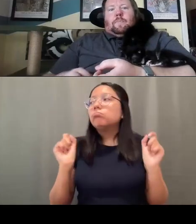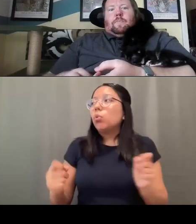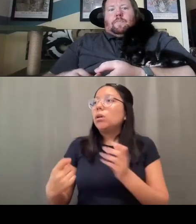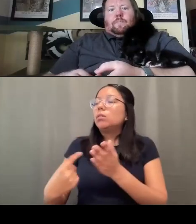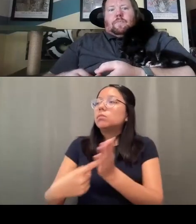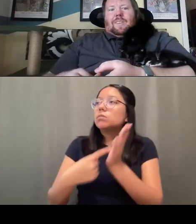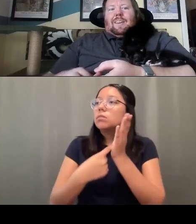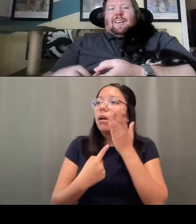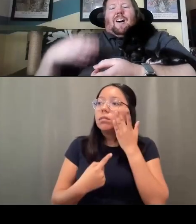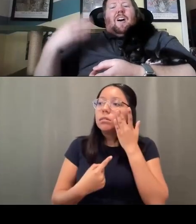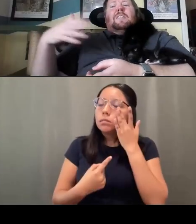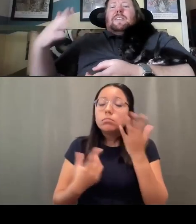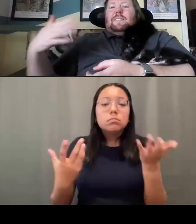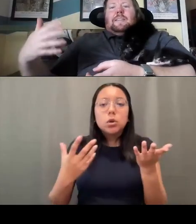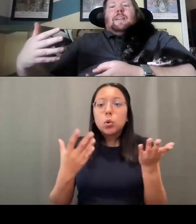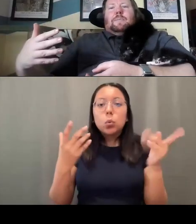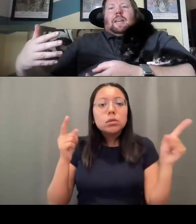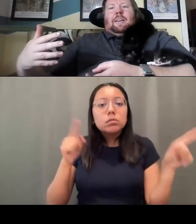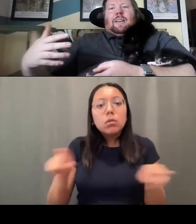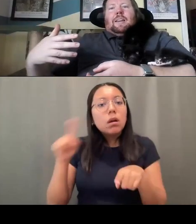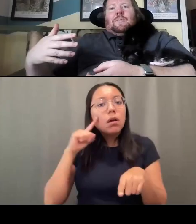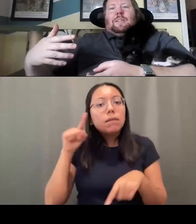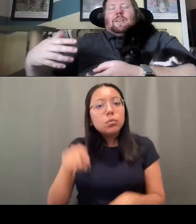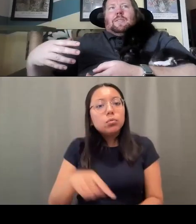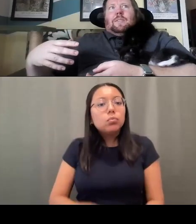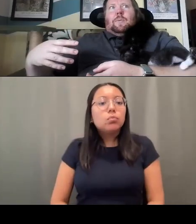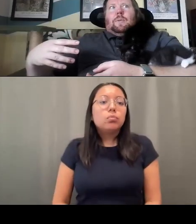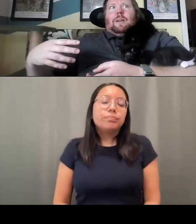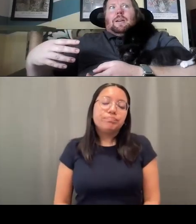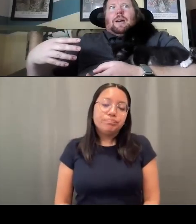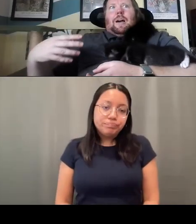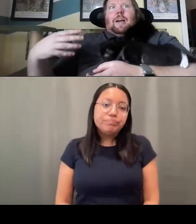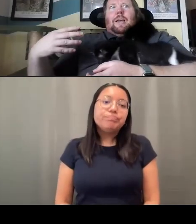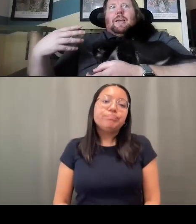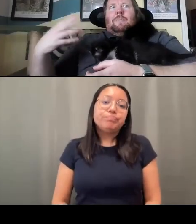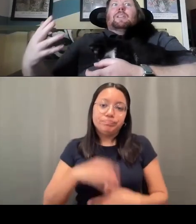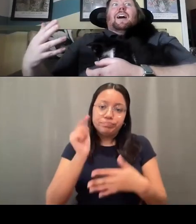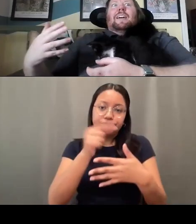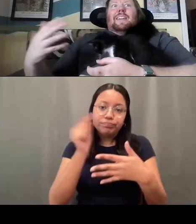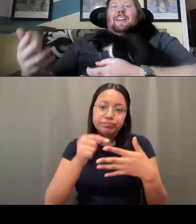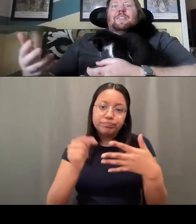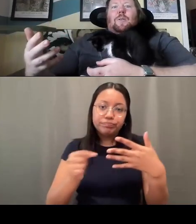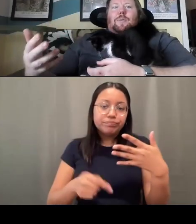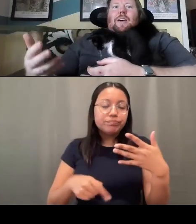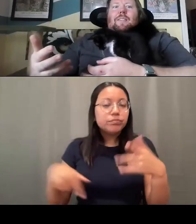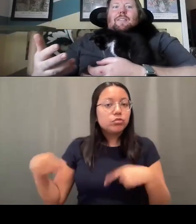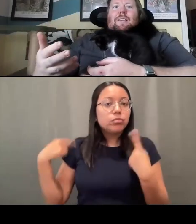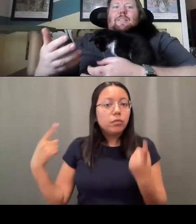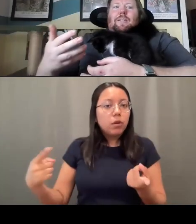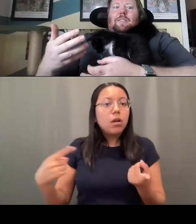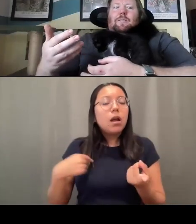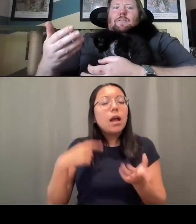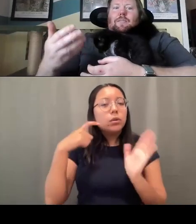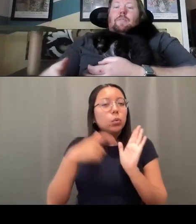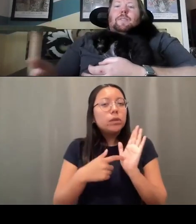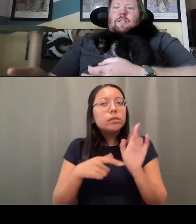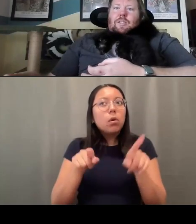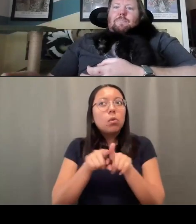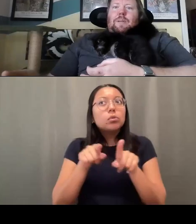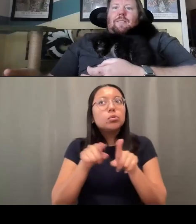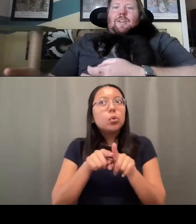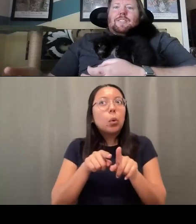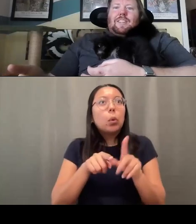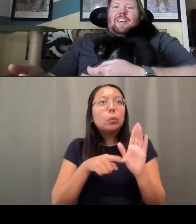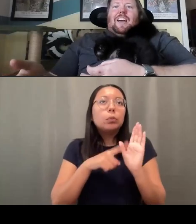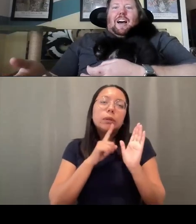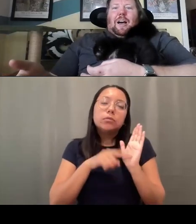you. All of these things I'm saying, I notice also imply that I know that they're